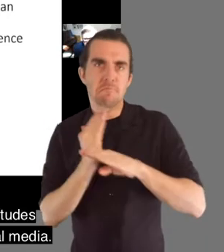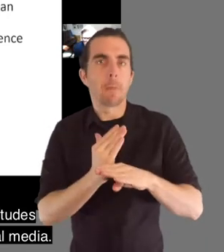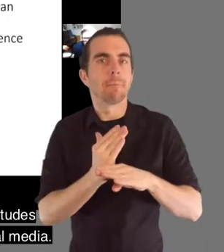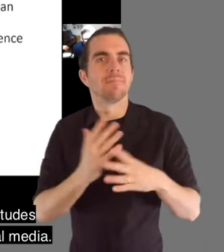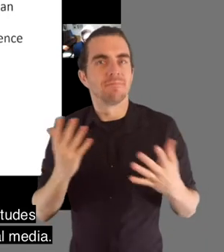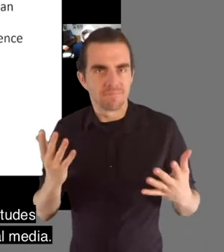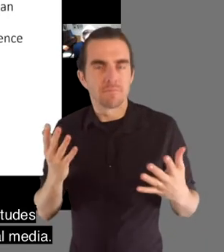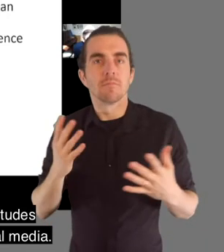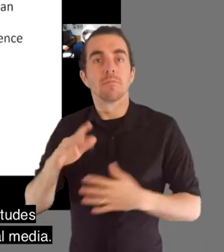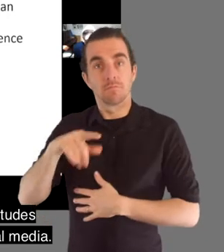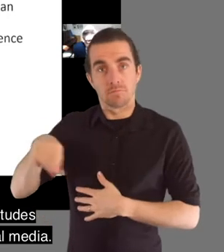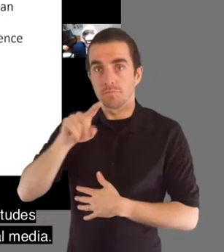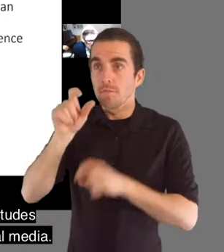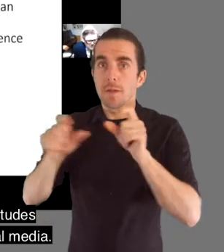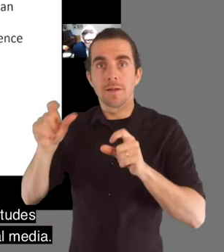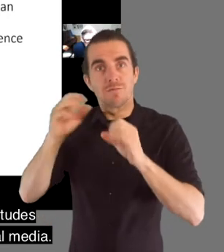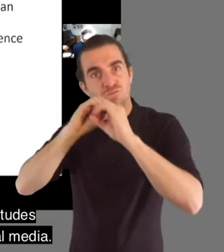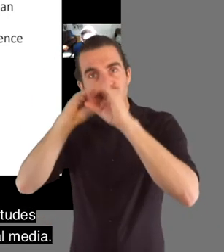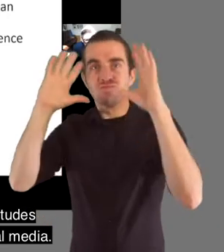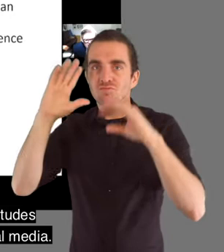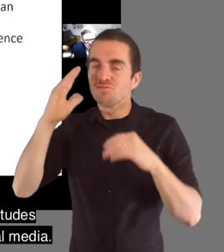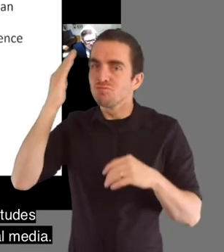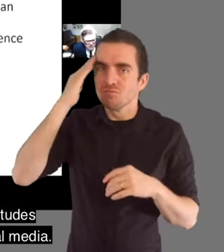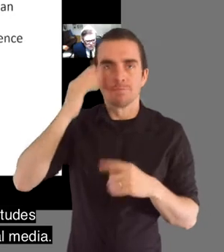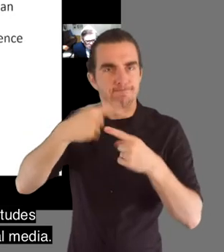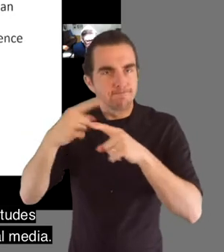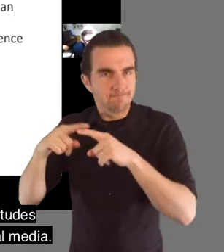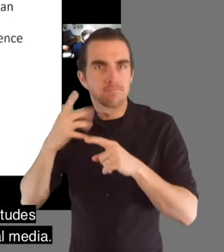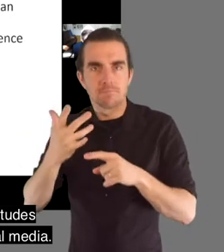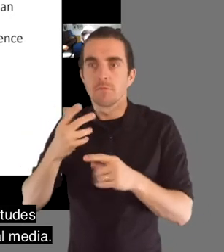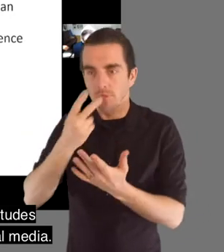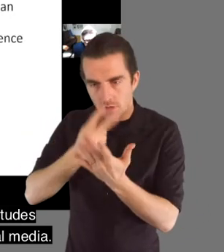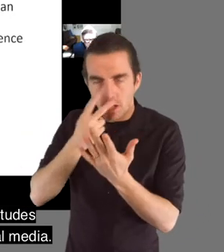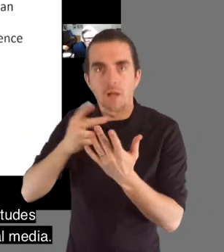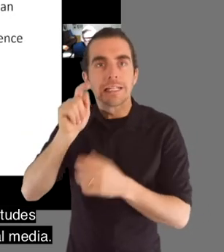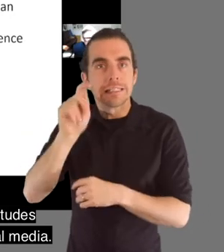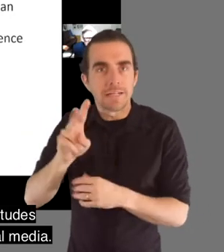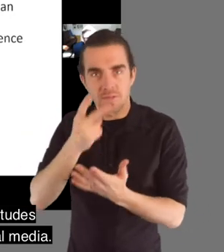views are around because of attitudes that come from the media and social media.